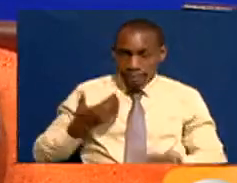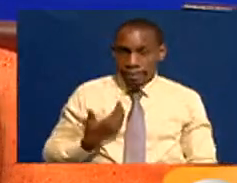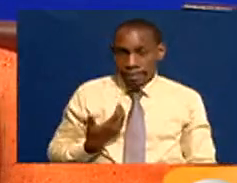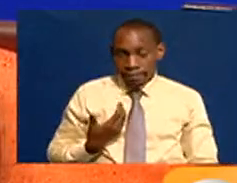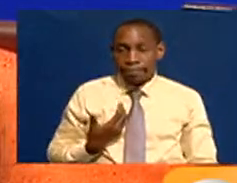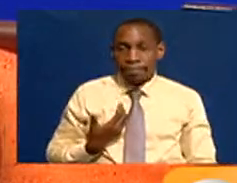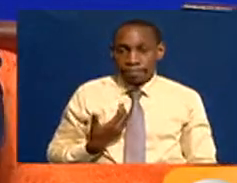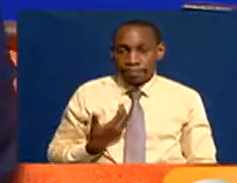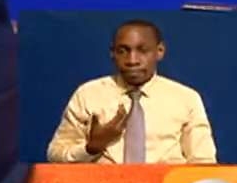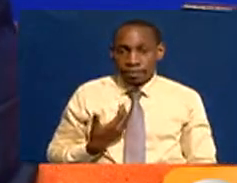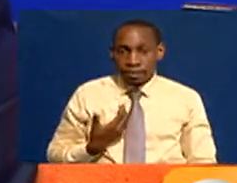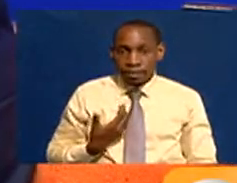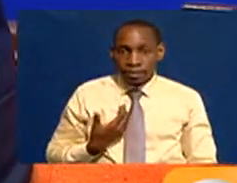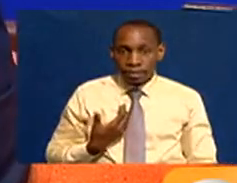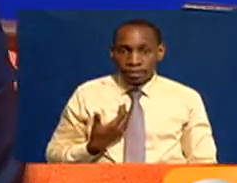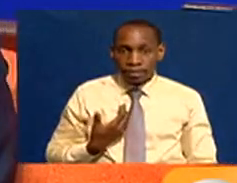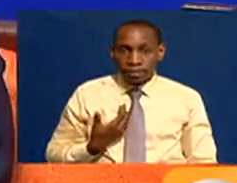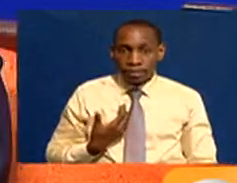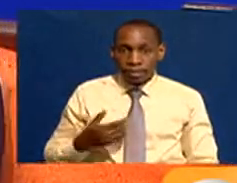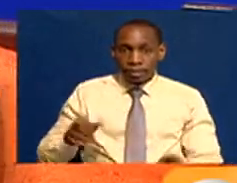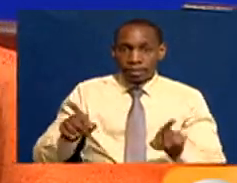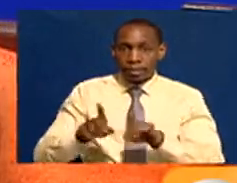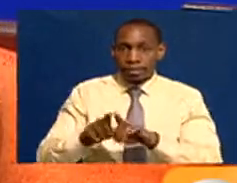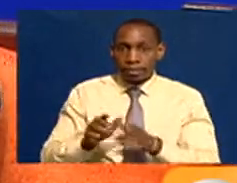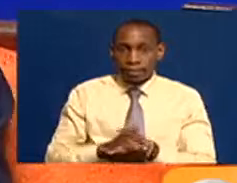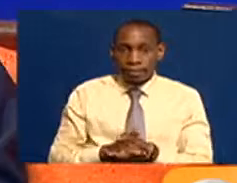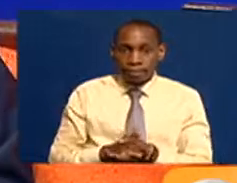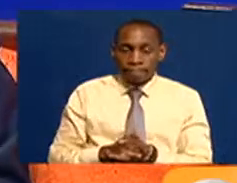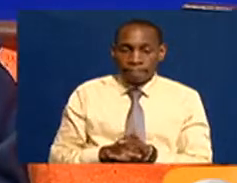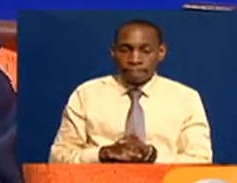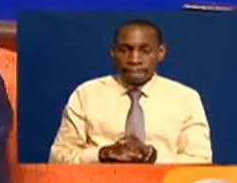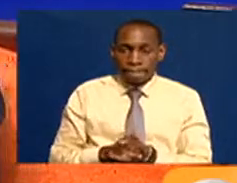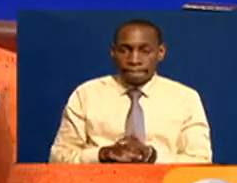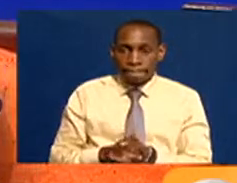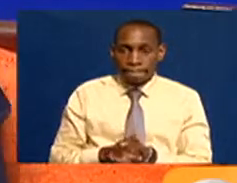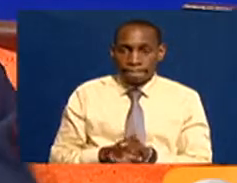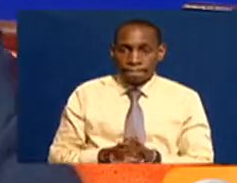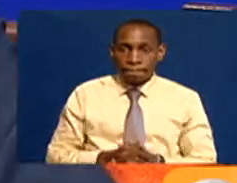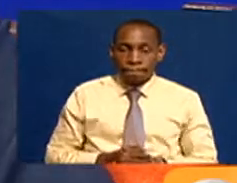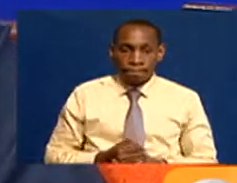If we just leave enforcement to us, there must also be the user of that product that must be